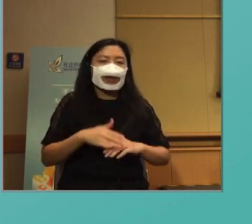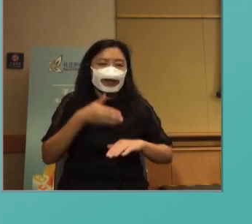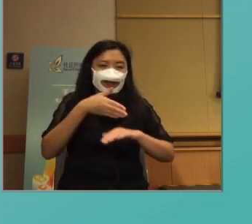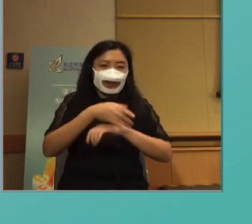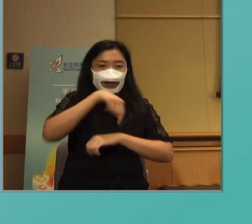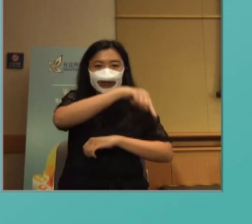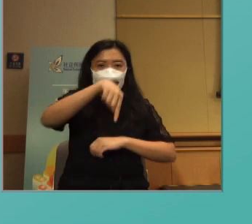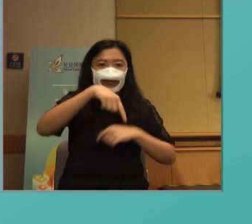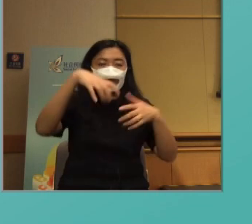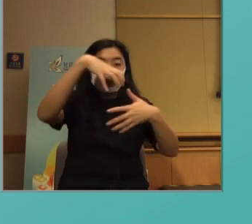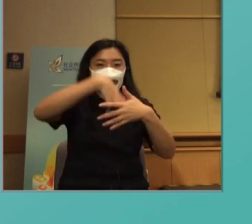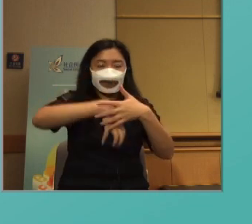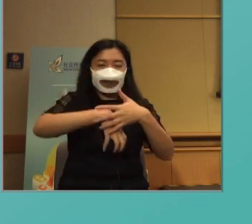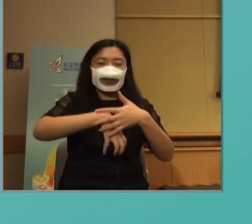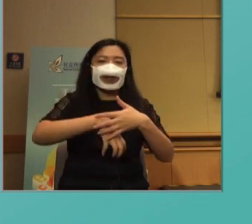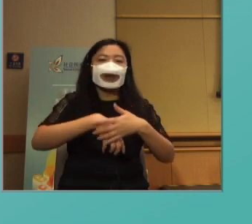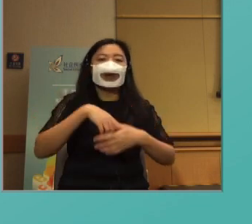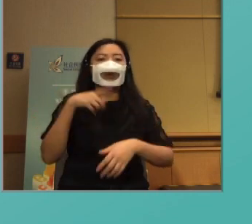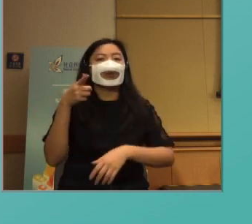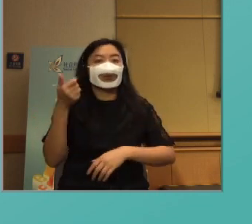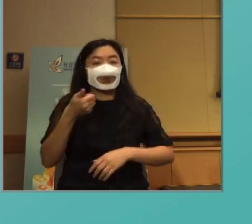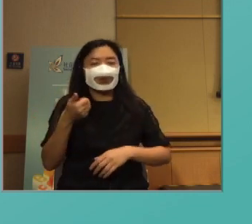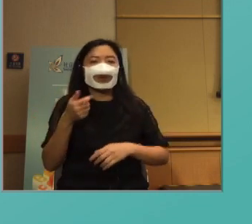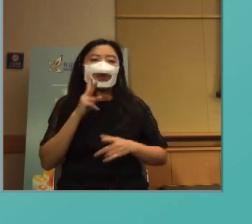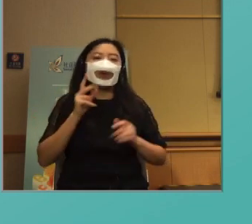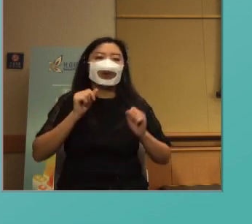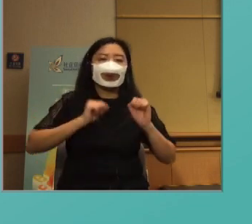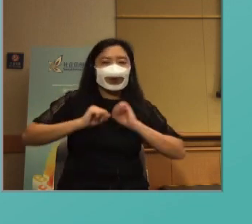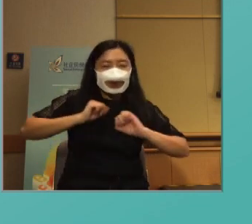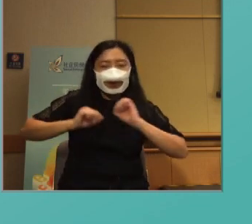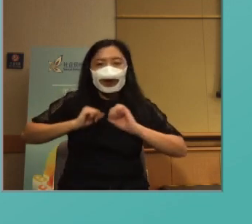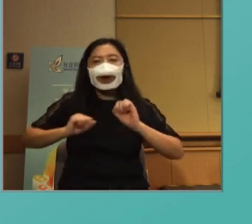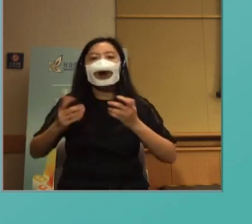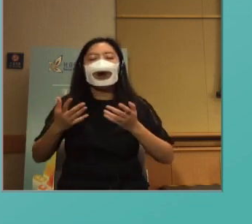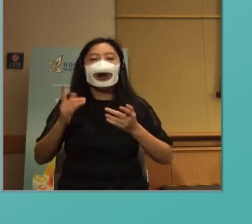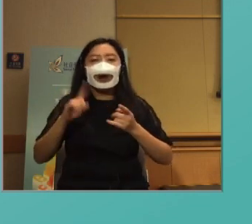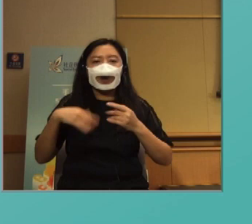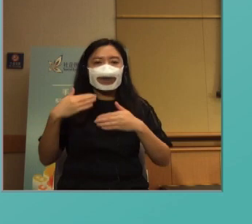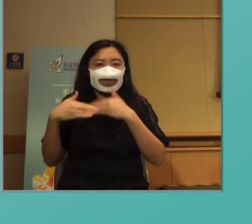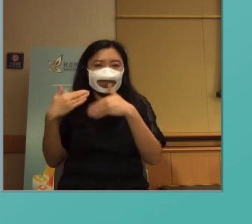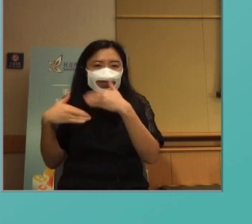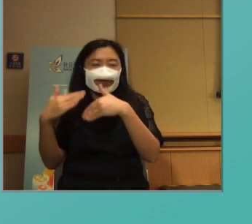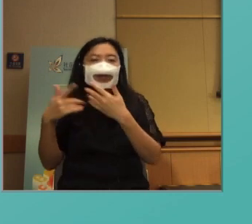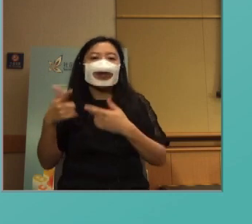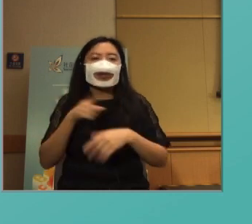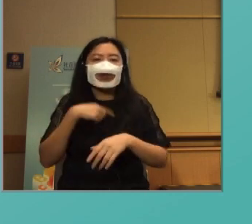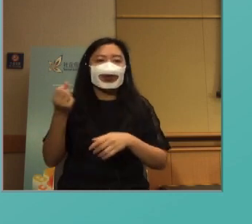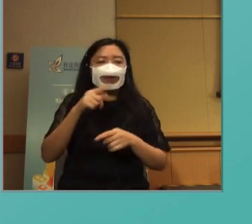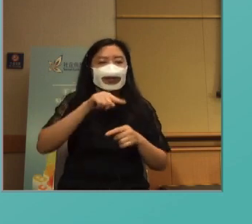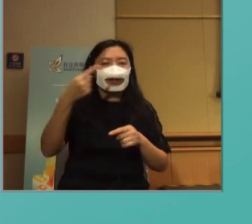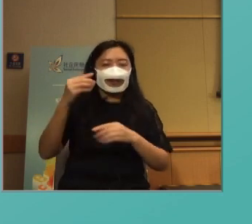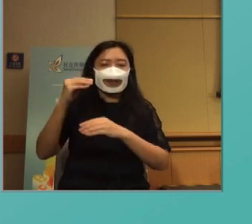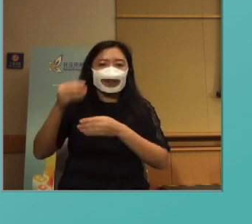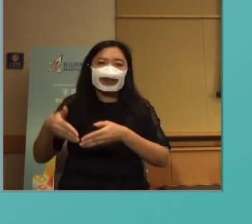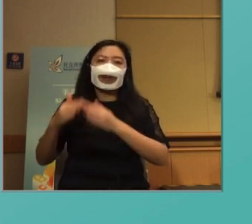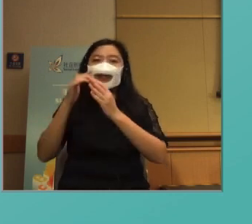means. New events and special access opportunity can be added in